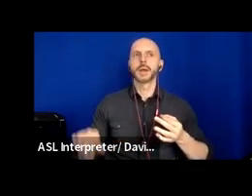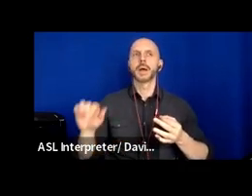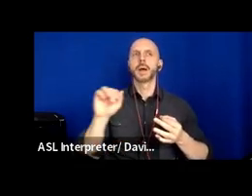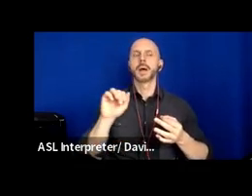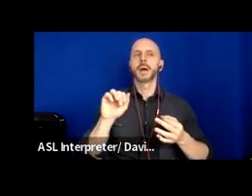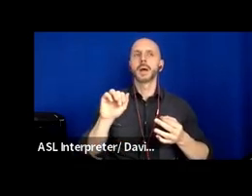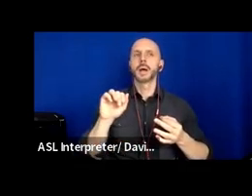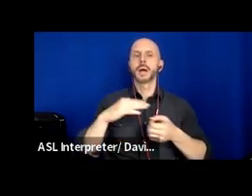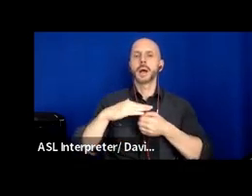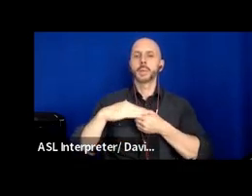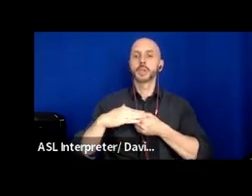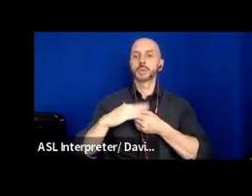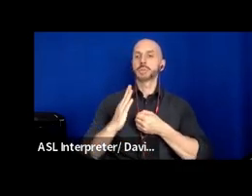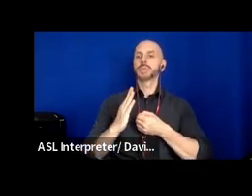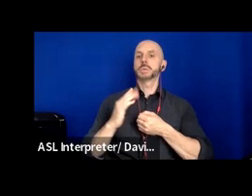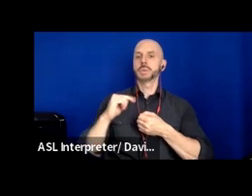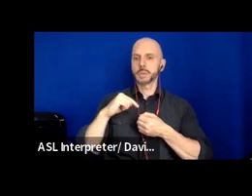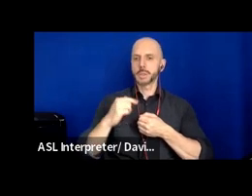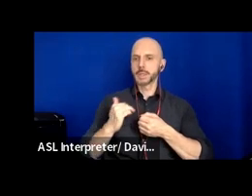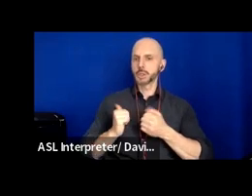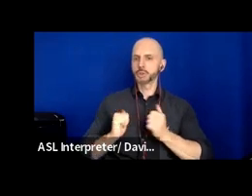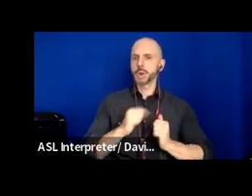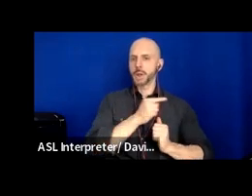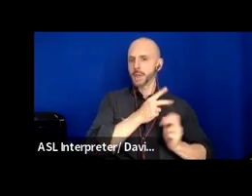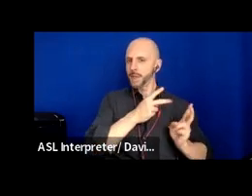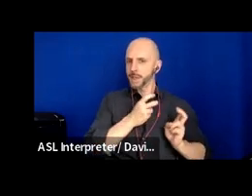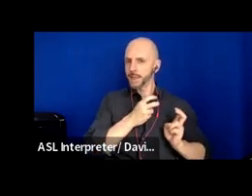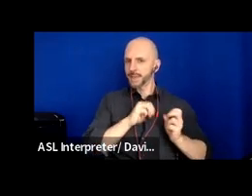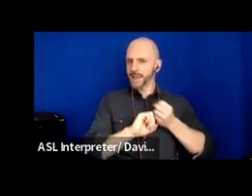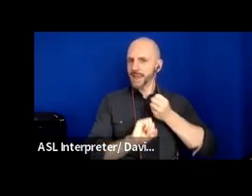wider experiences of oppression as well.